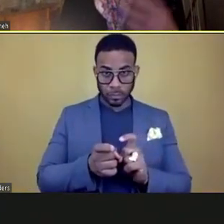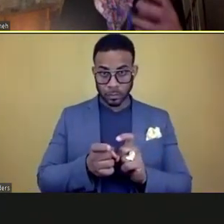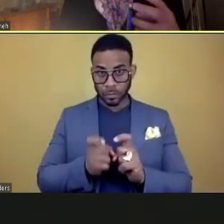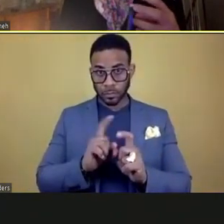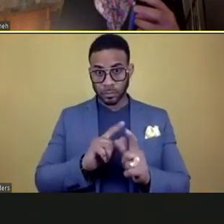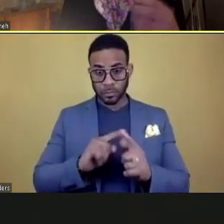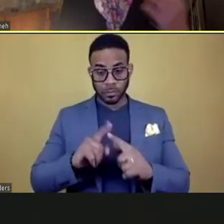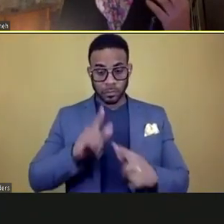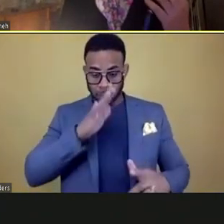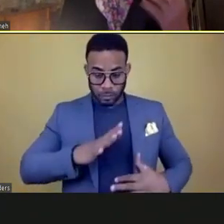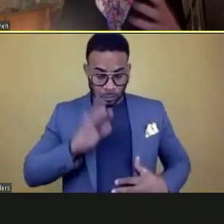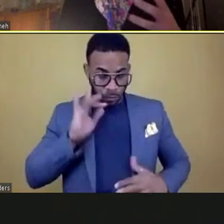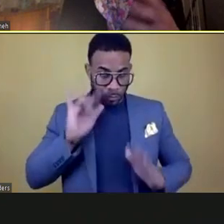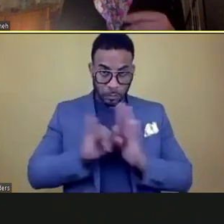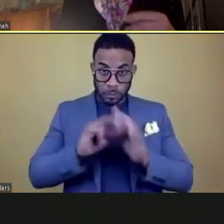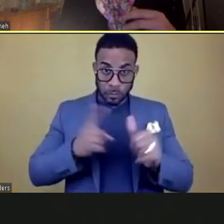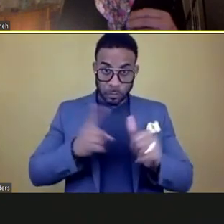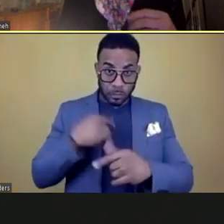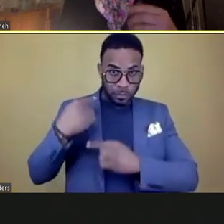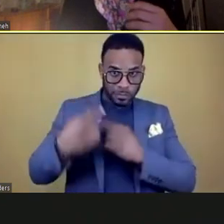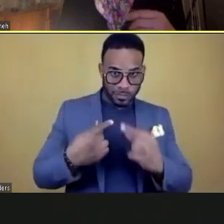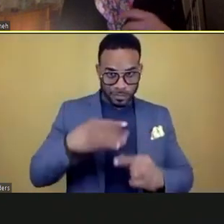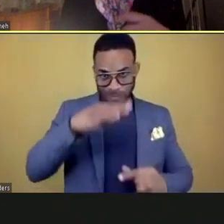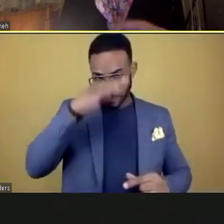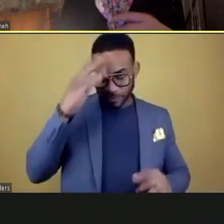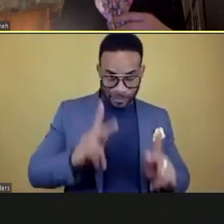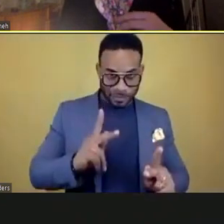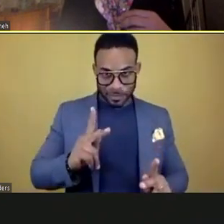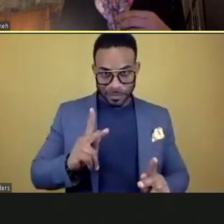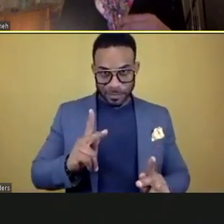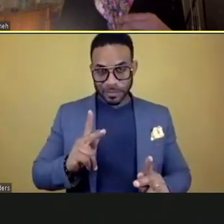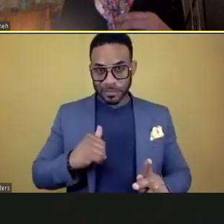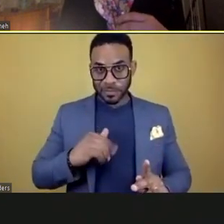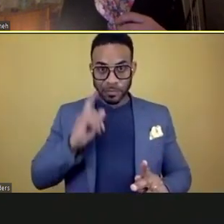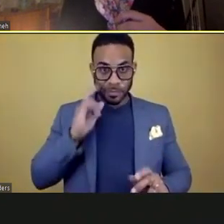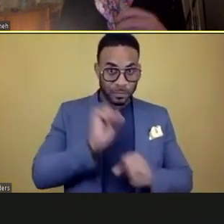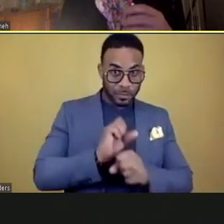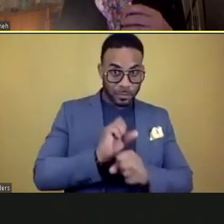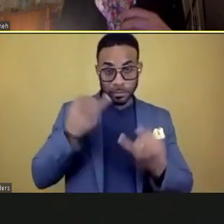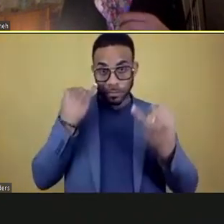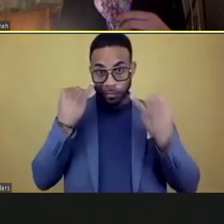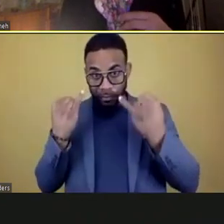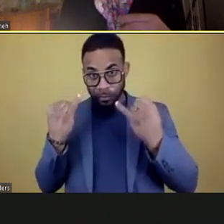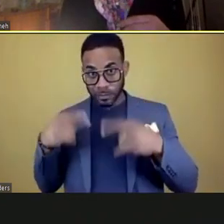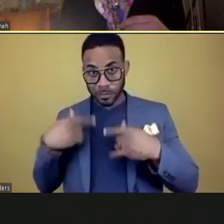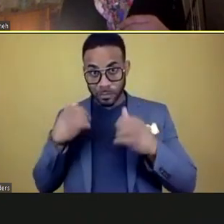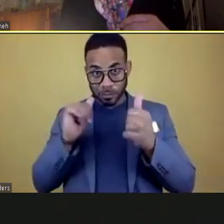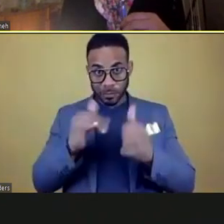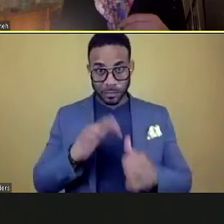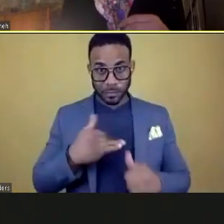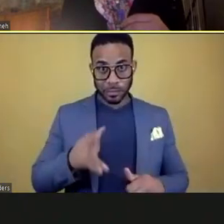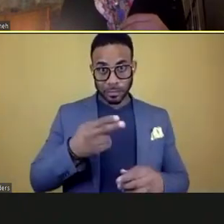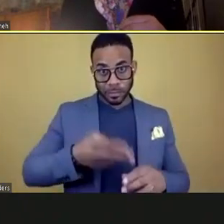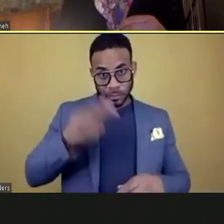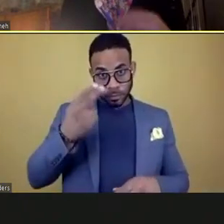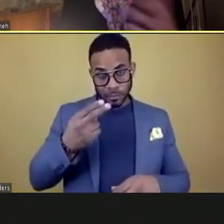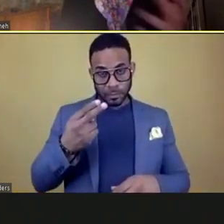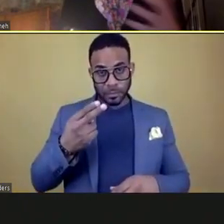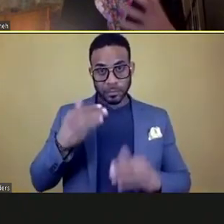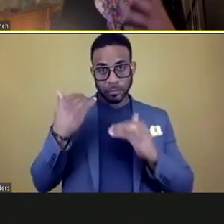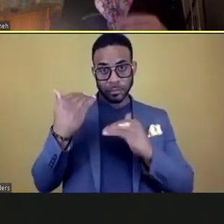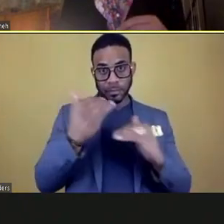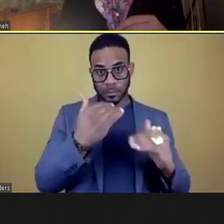As a female identified first generation Black person, my work and my ideas have been shaped by my own history and